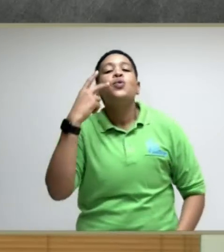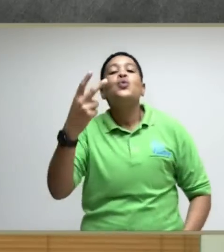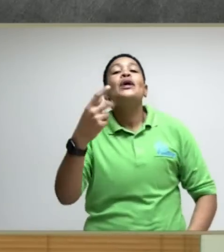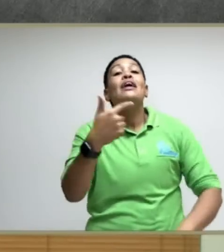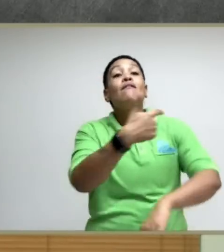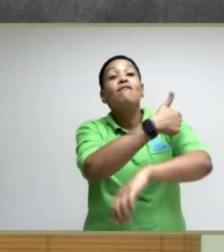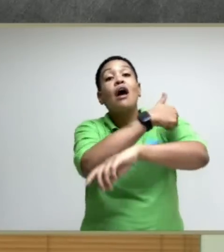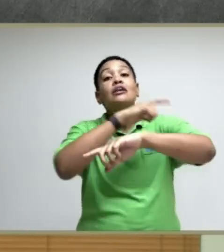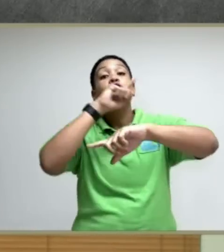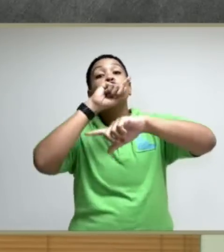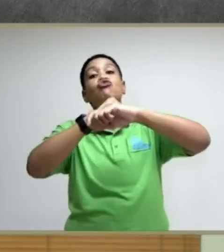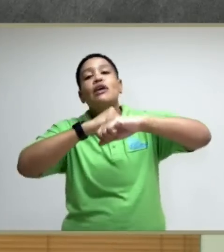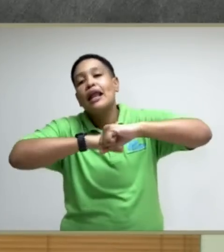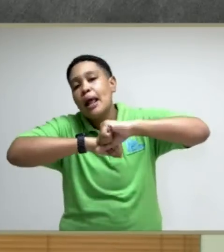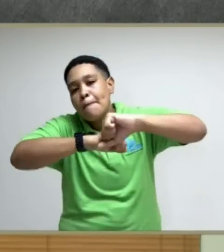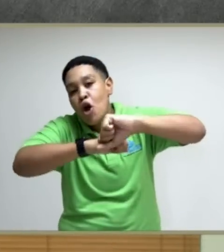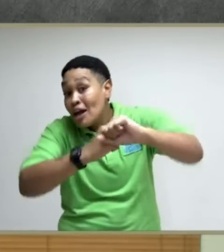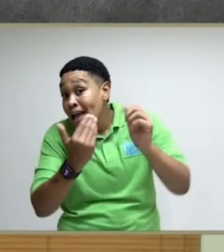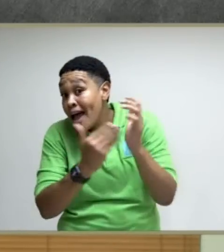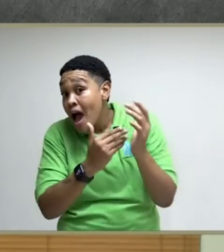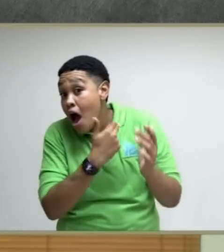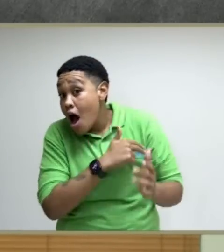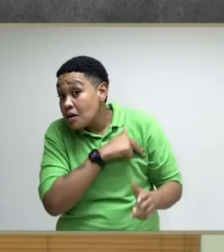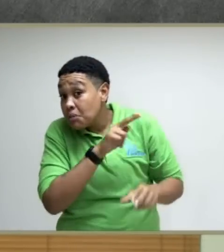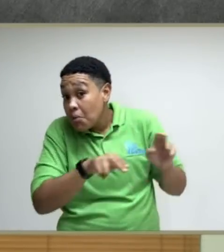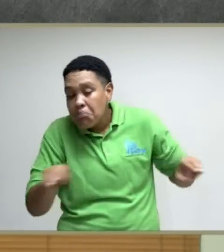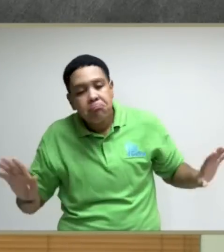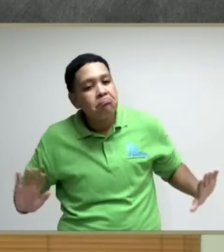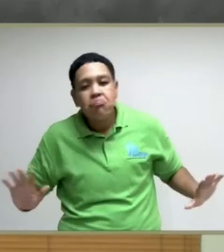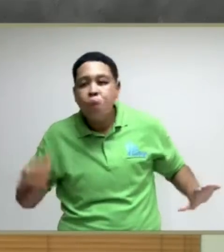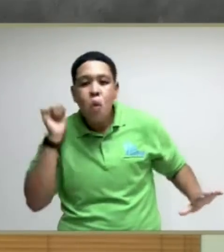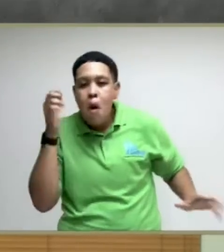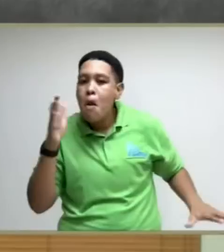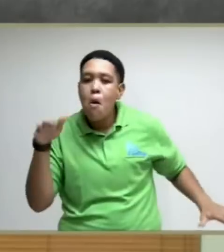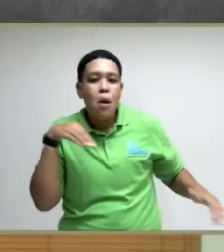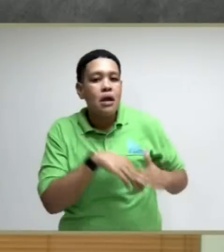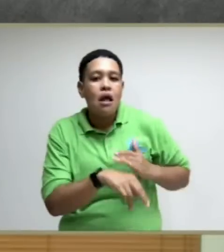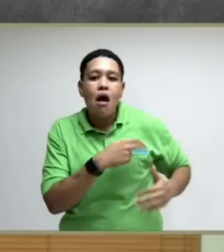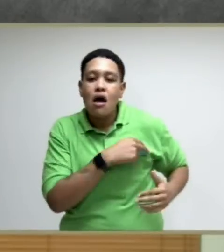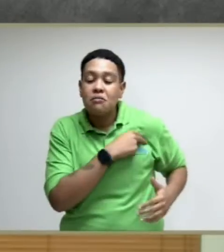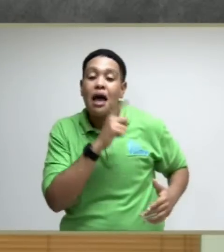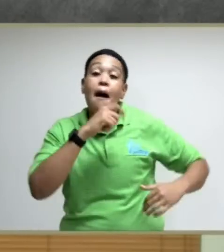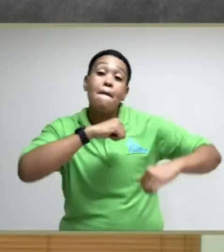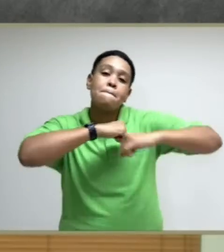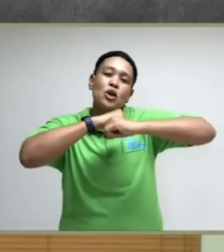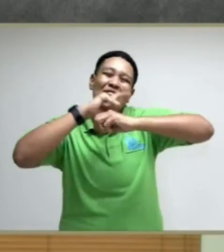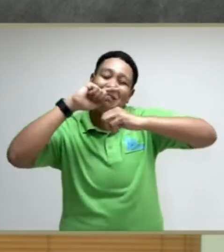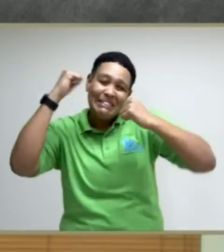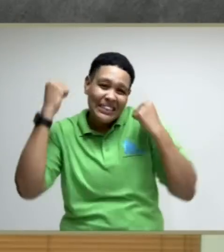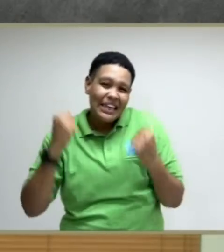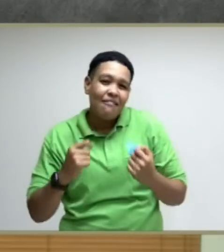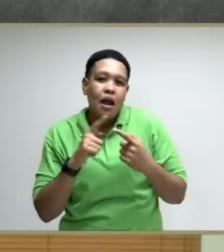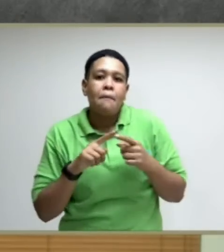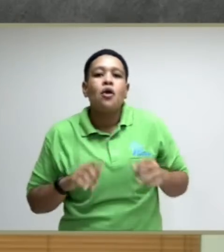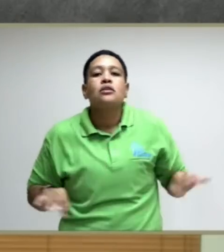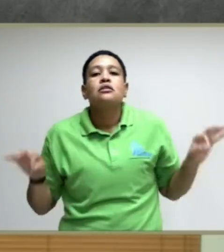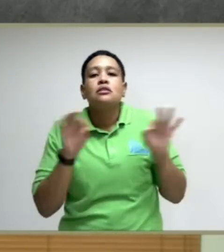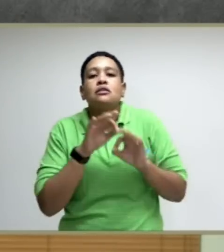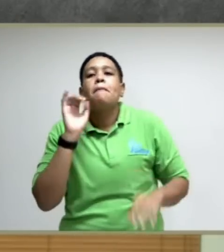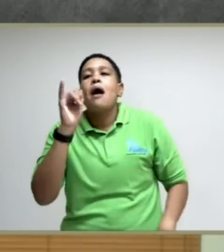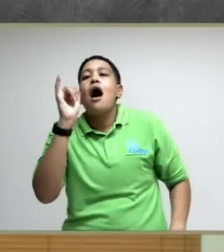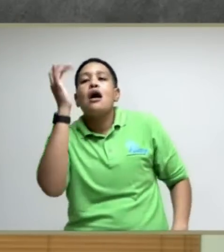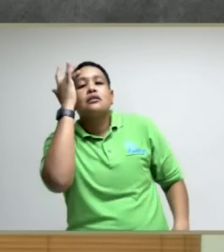does protect against hospitalization, and it does protect against severe and critically ill